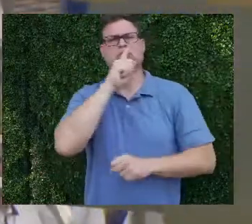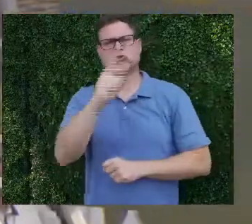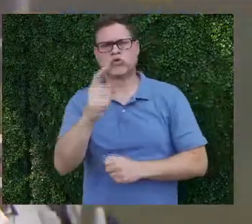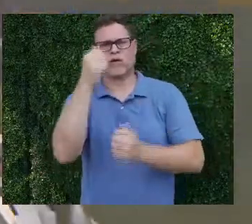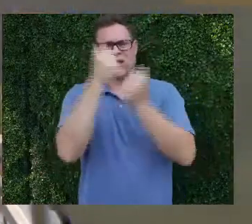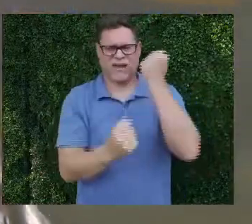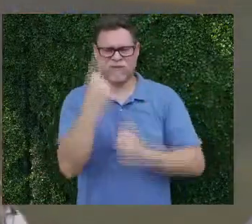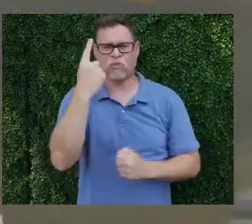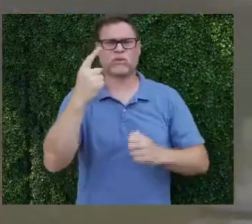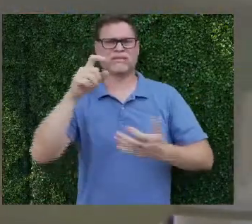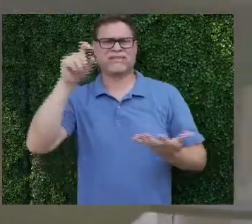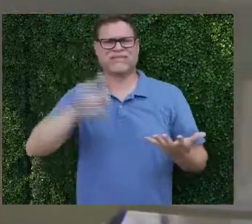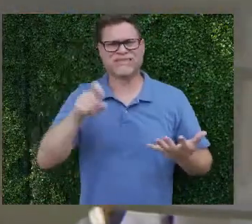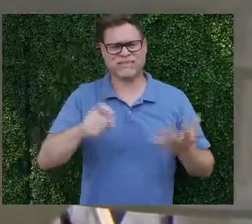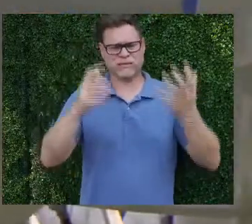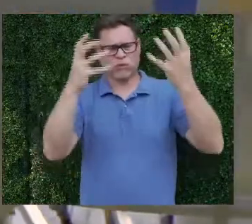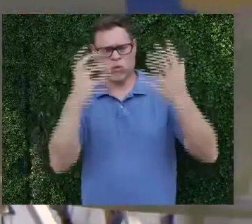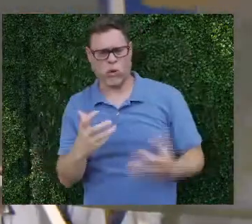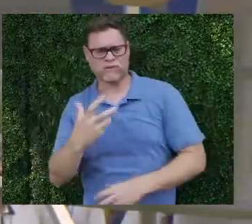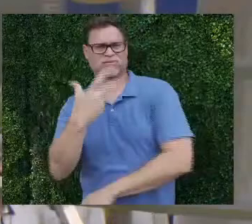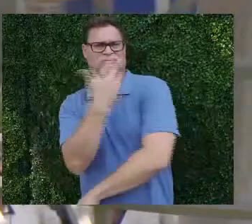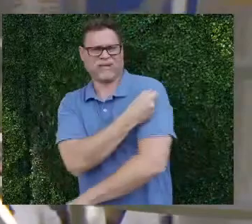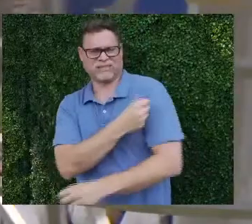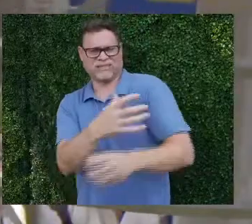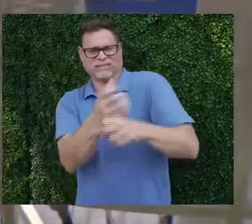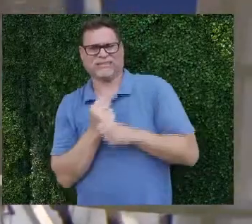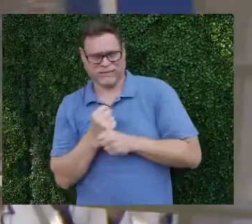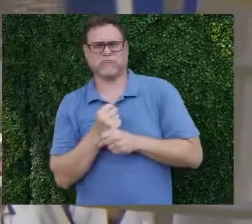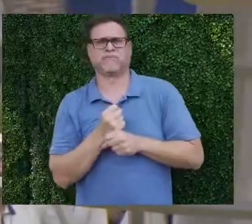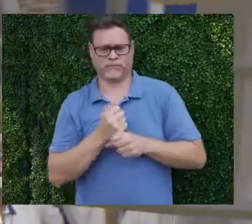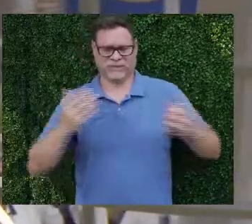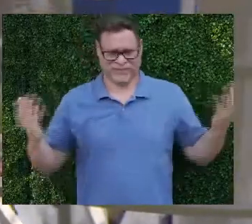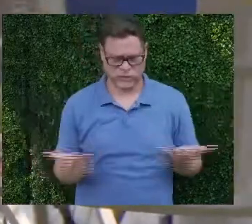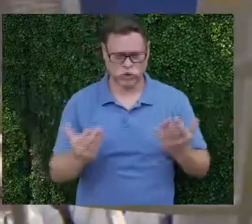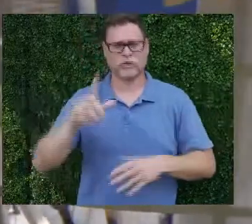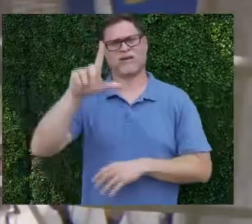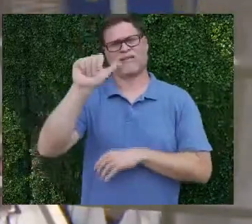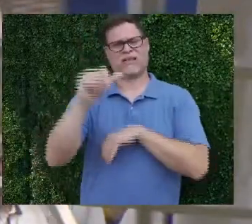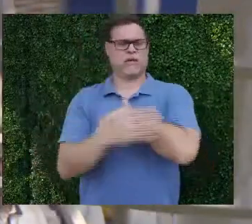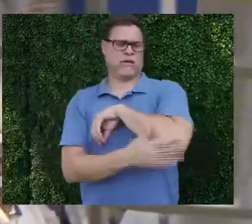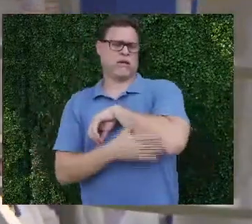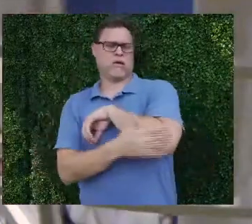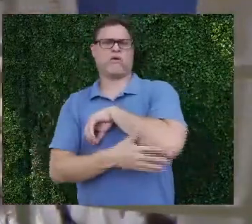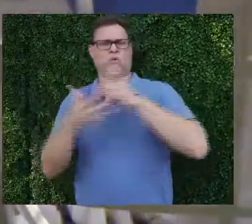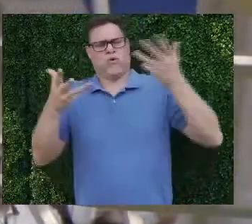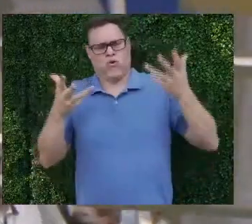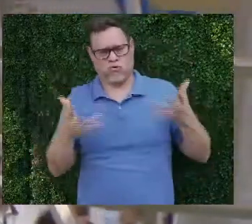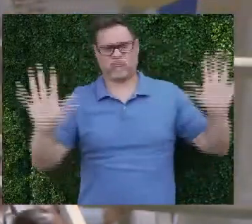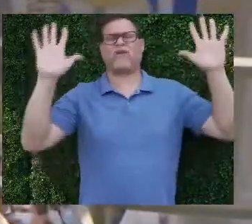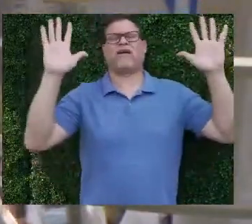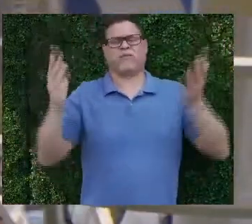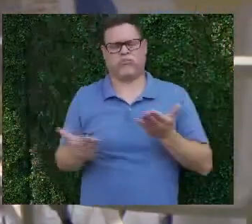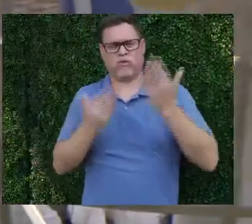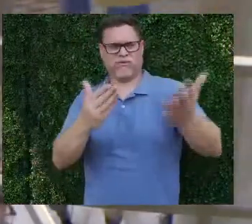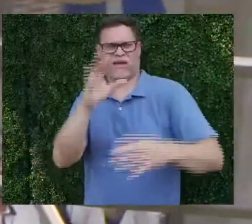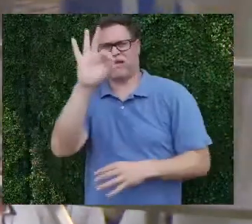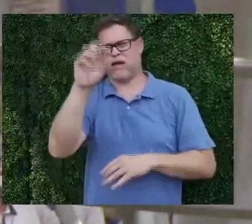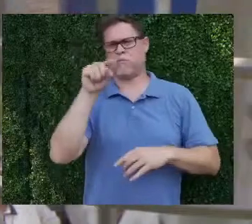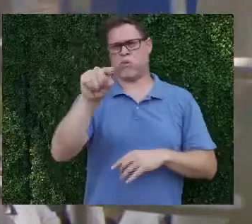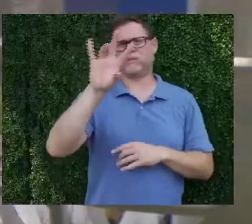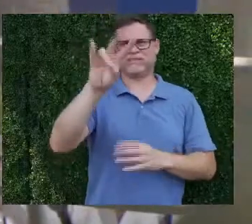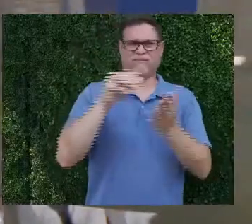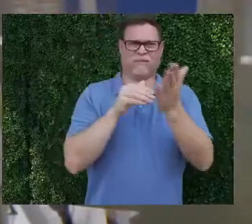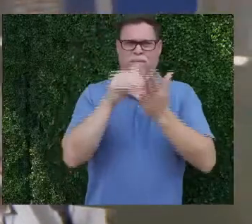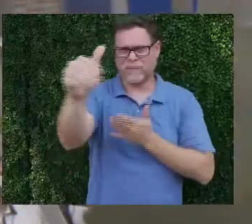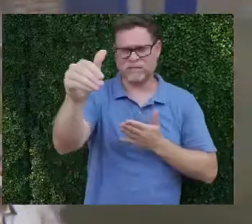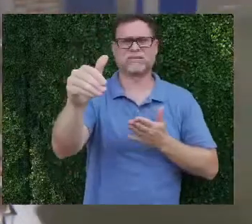everybody that needs and wants a vaccine can get it. And right here in LA County, we've already provided 9.7